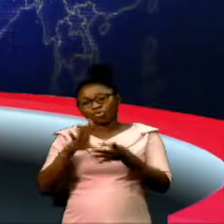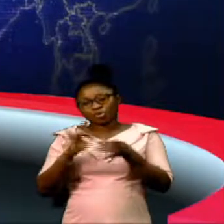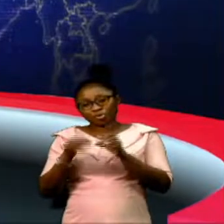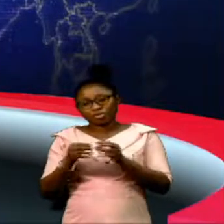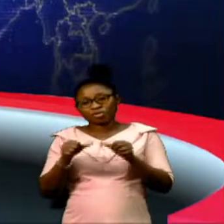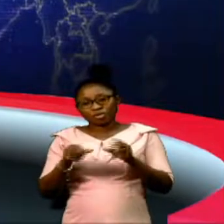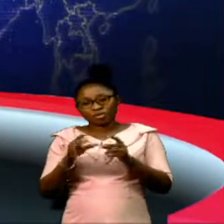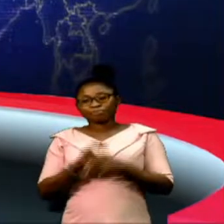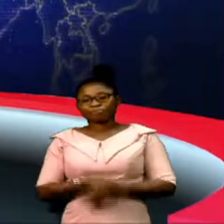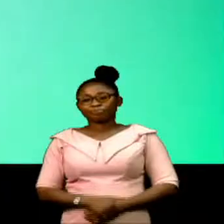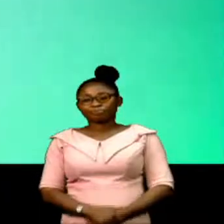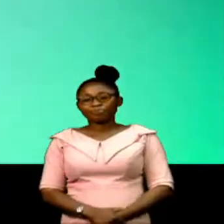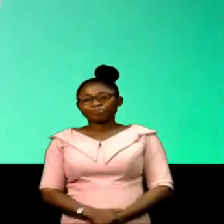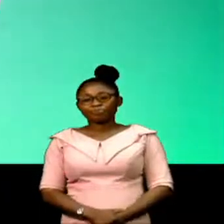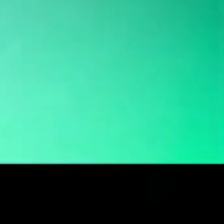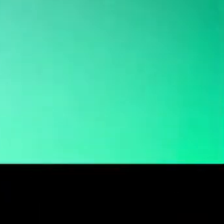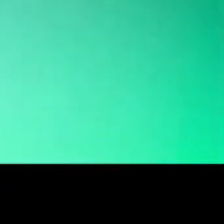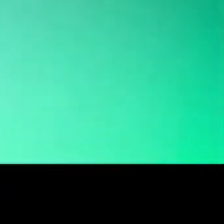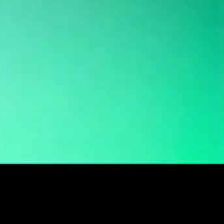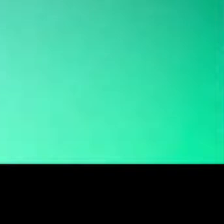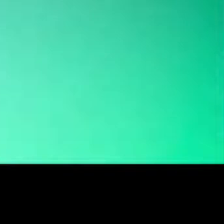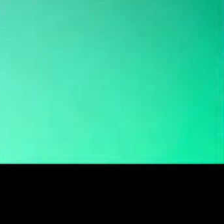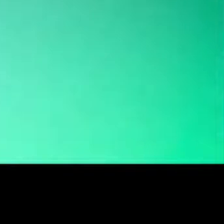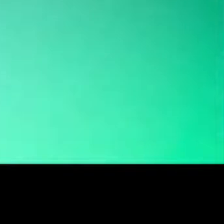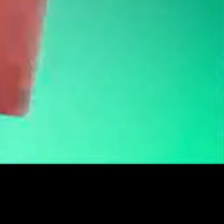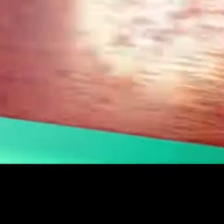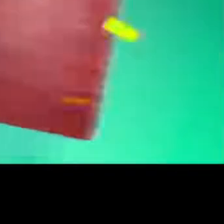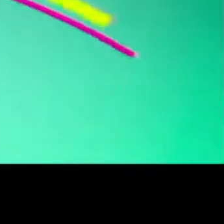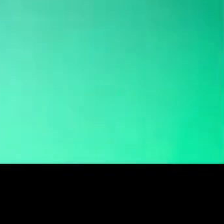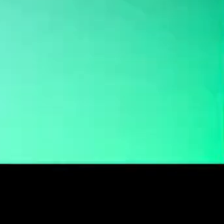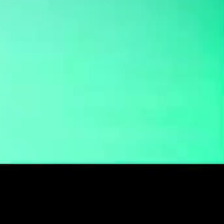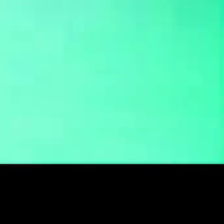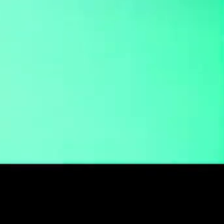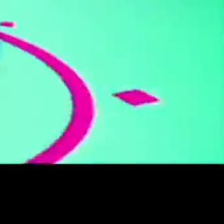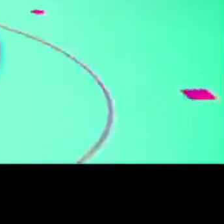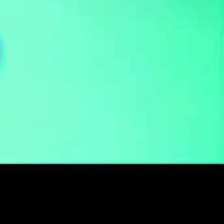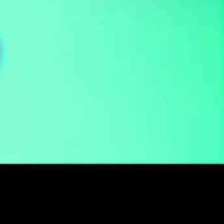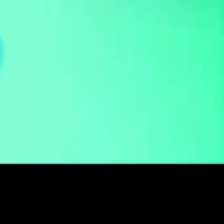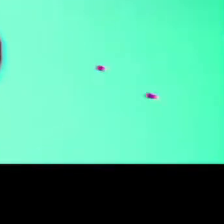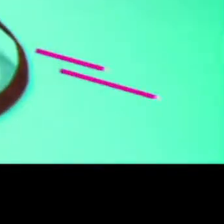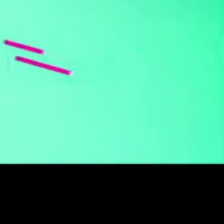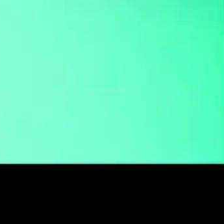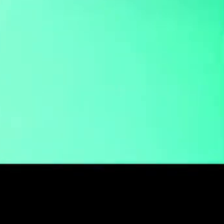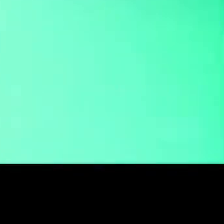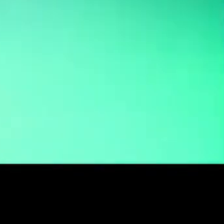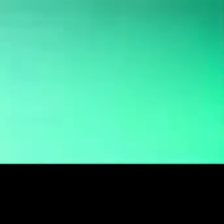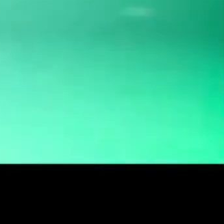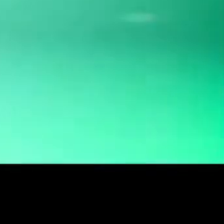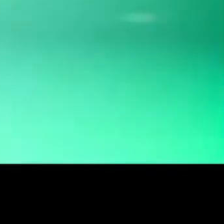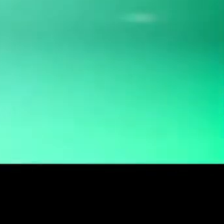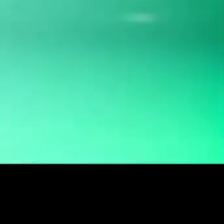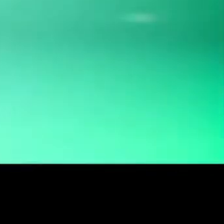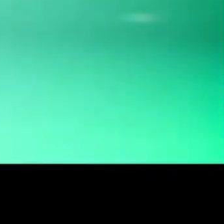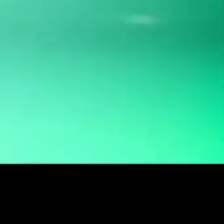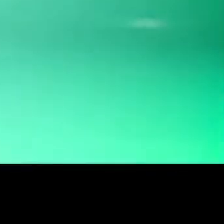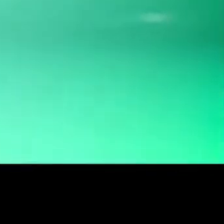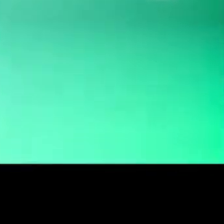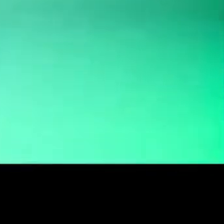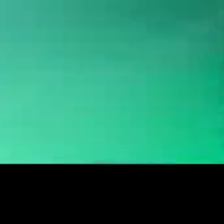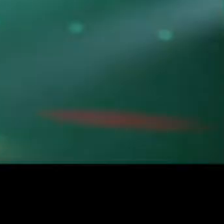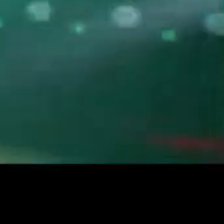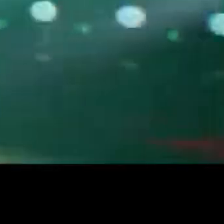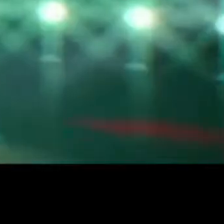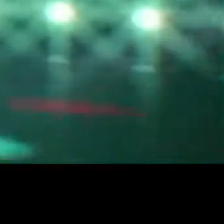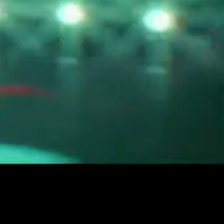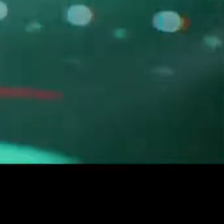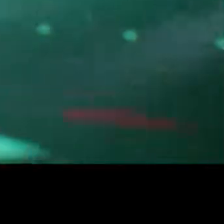tuned. Take to get ahead in today's world. To get your dream job. The perfect girl.